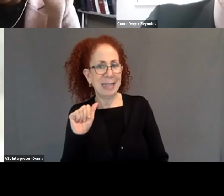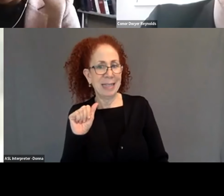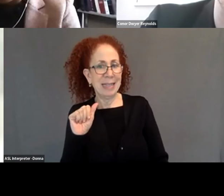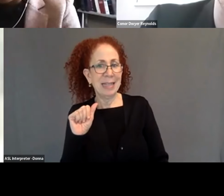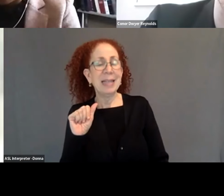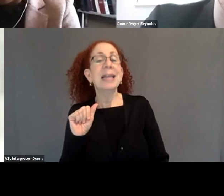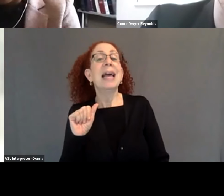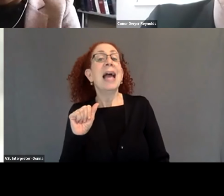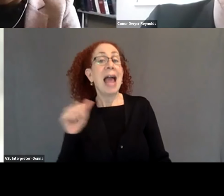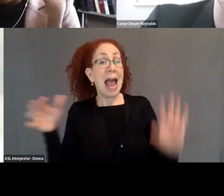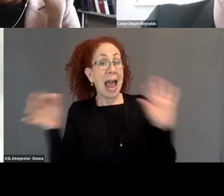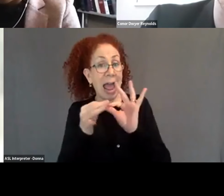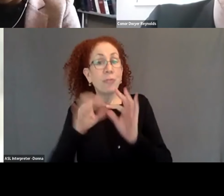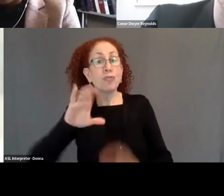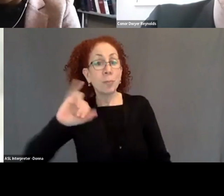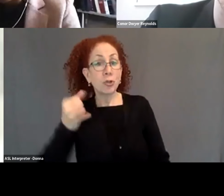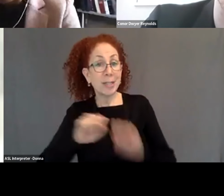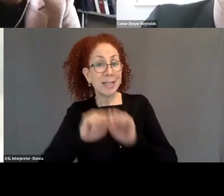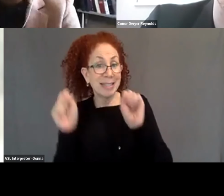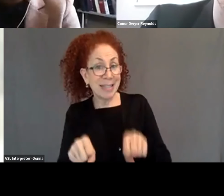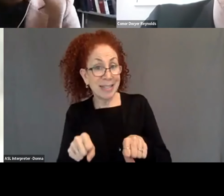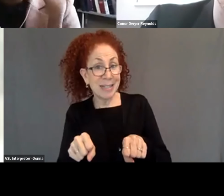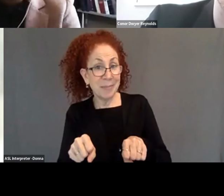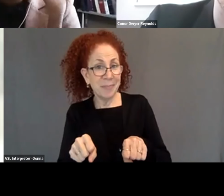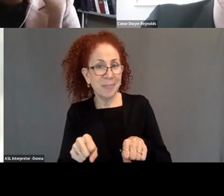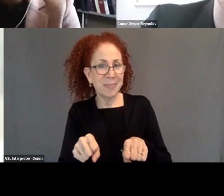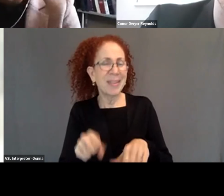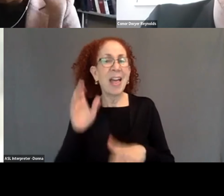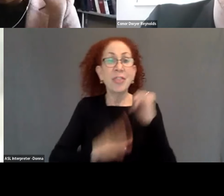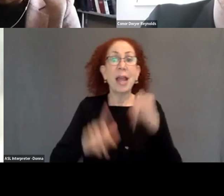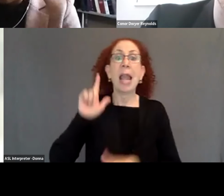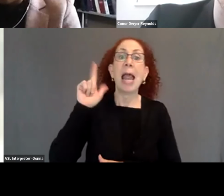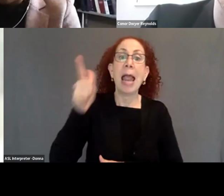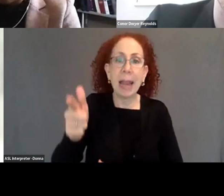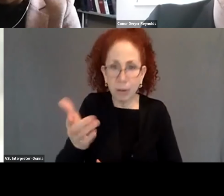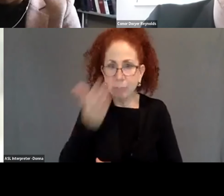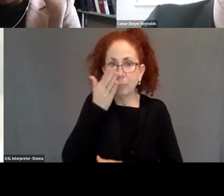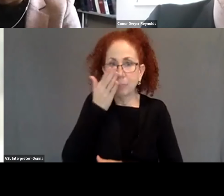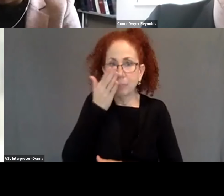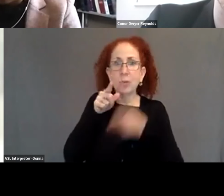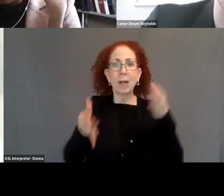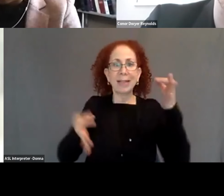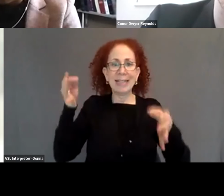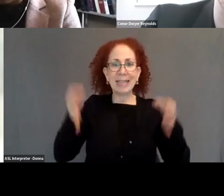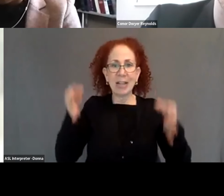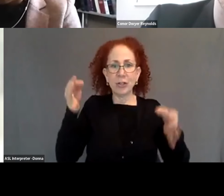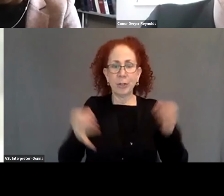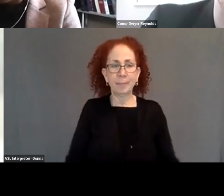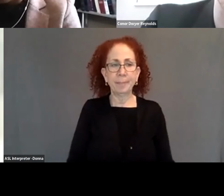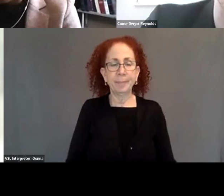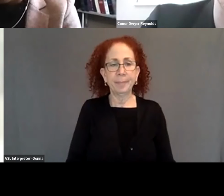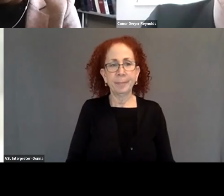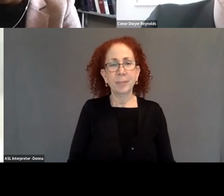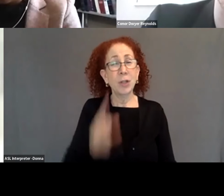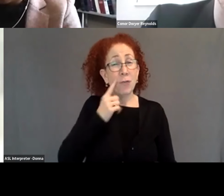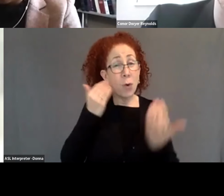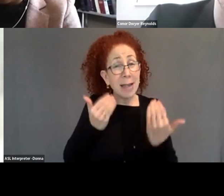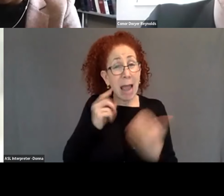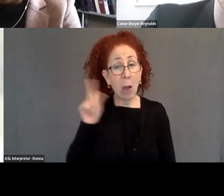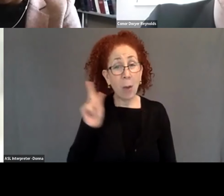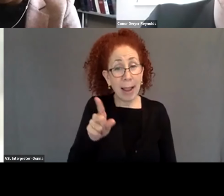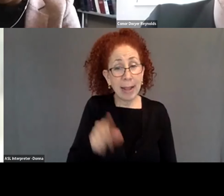criminal justice system, and not at the point of litigation? And so the working answer here might be tied